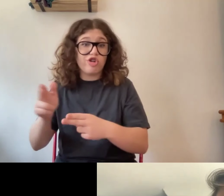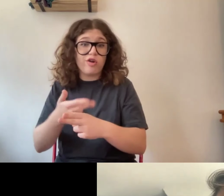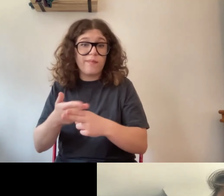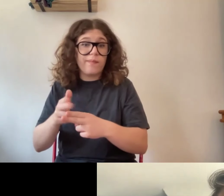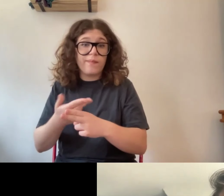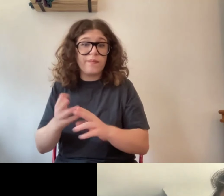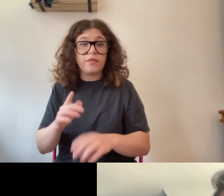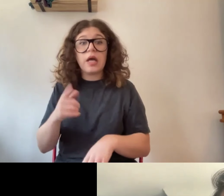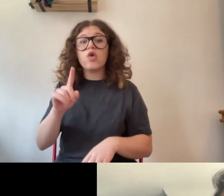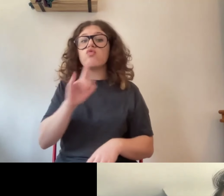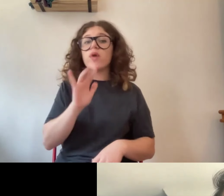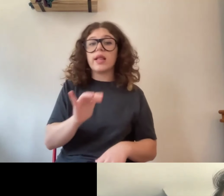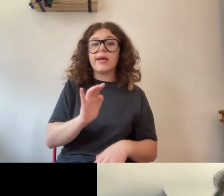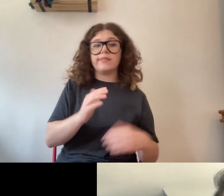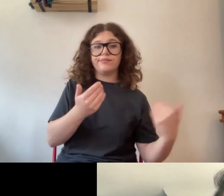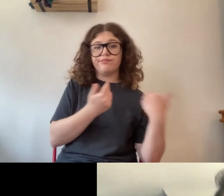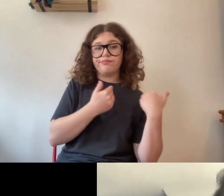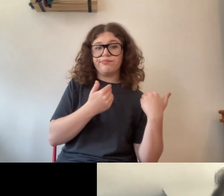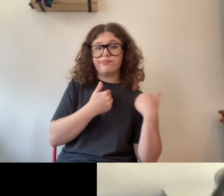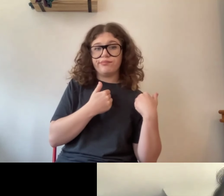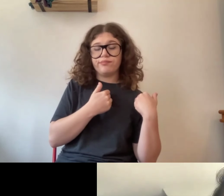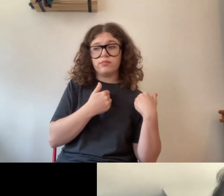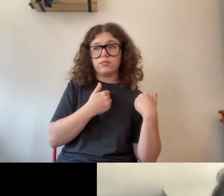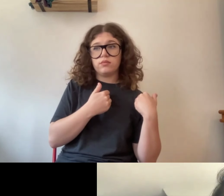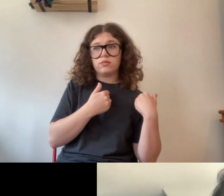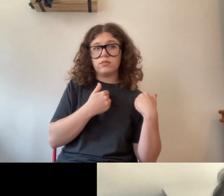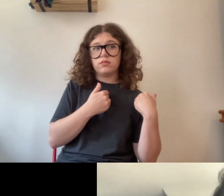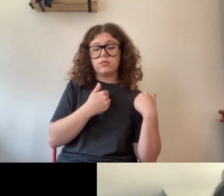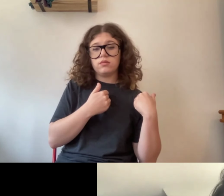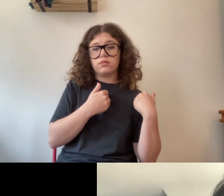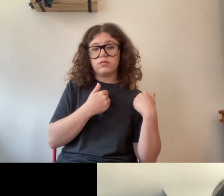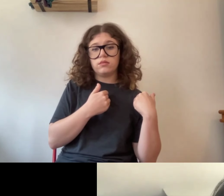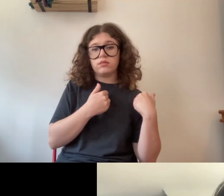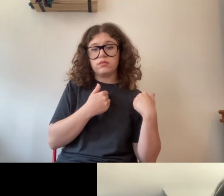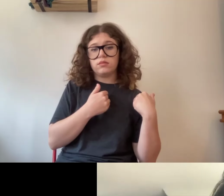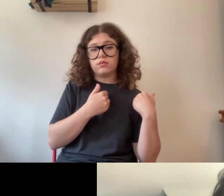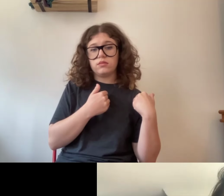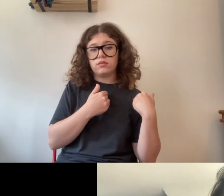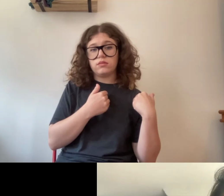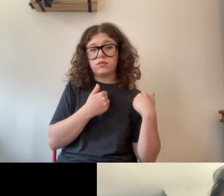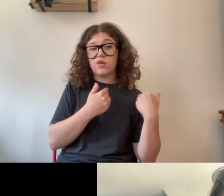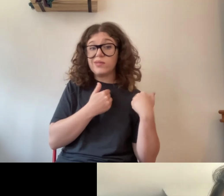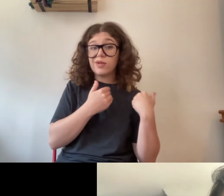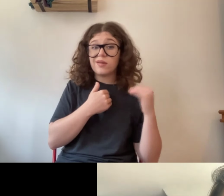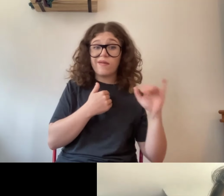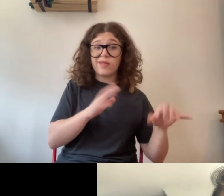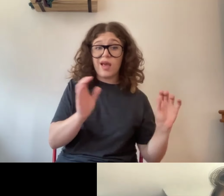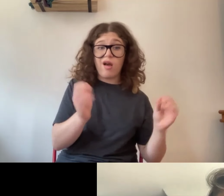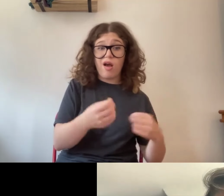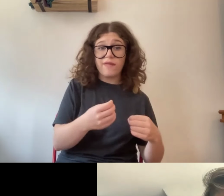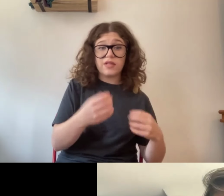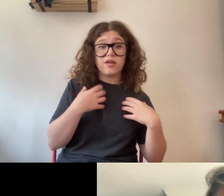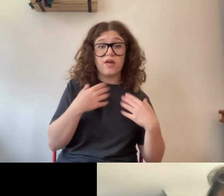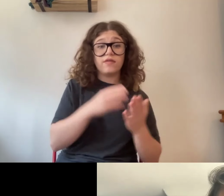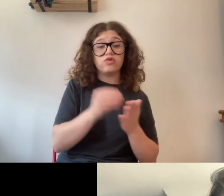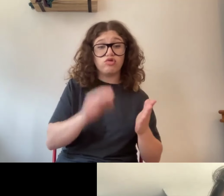on the on that Office of Student Health and Wellness